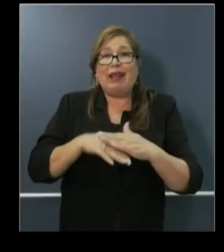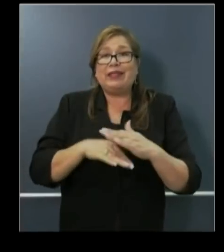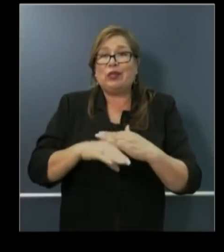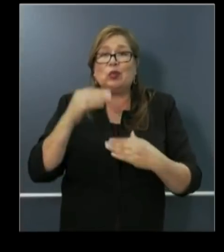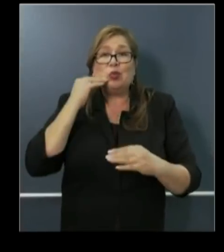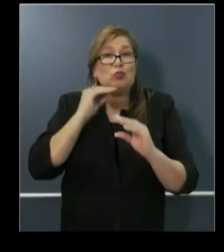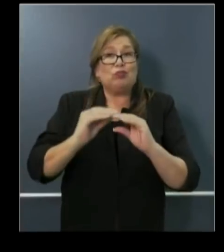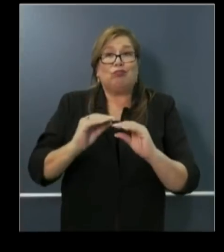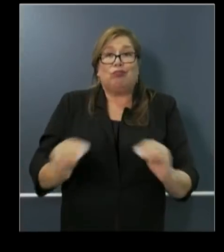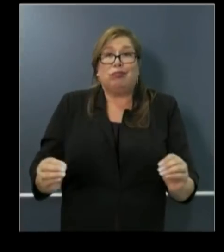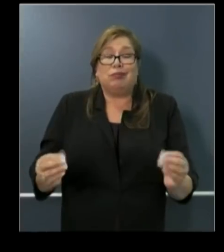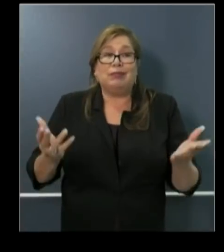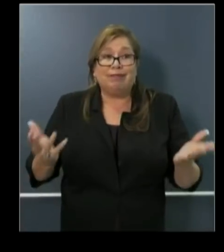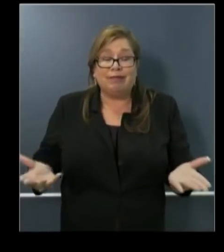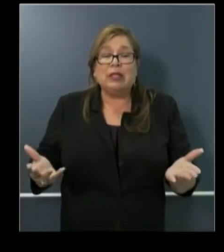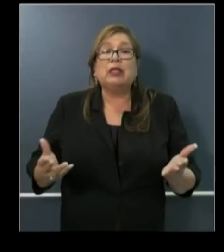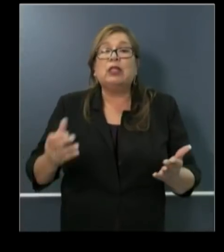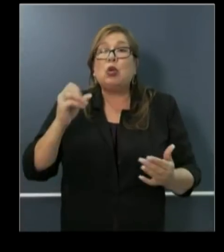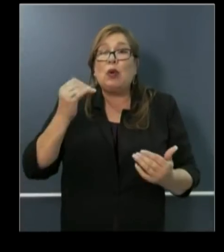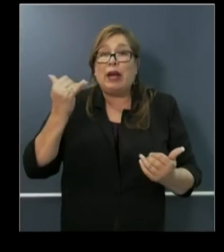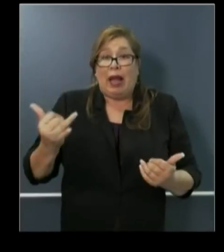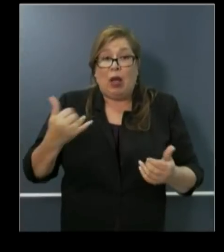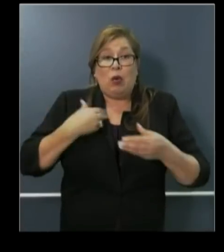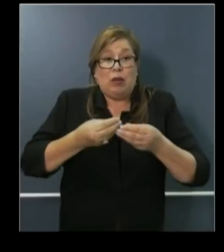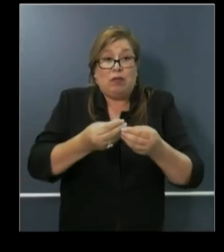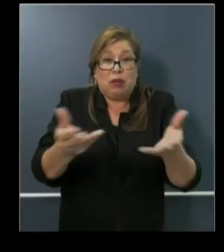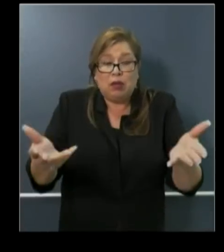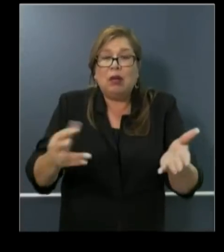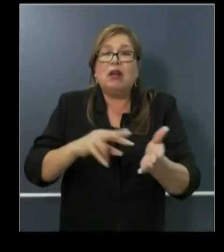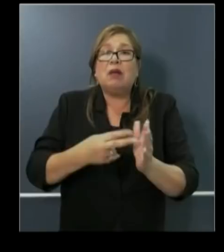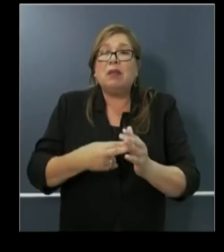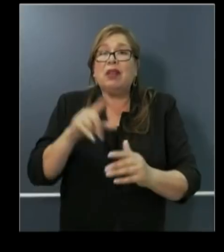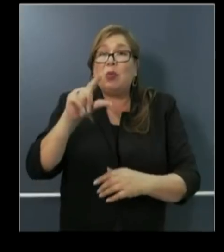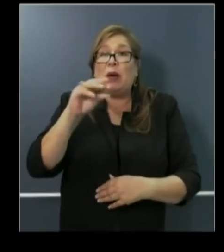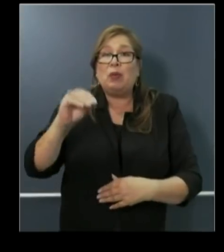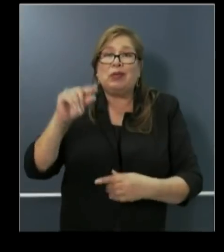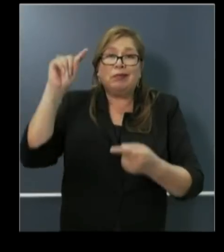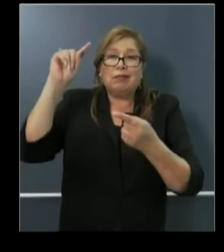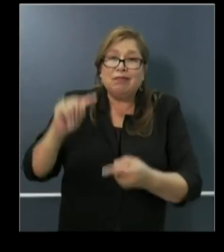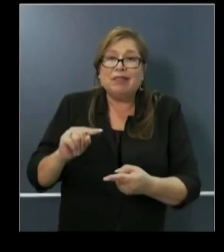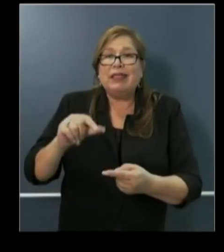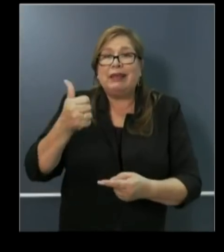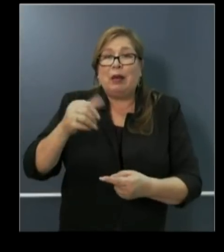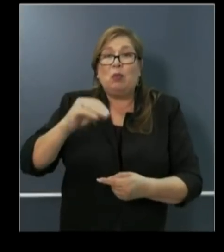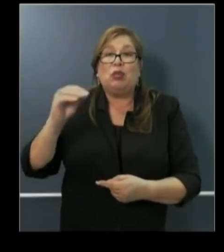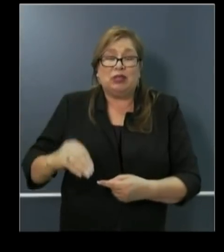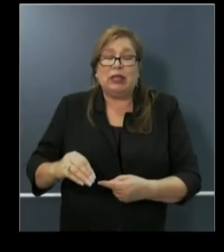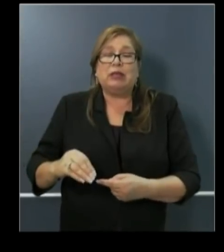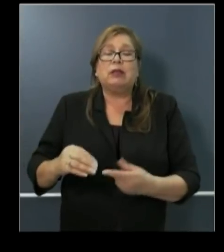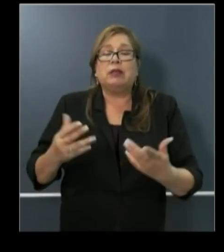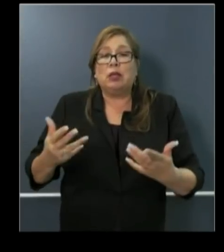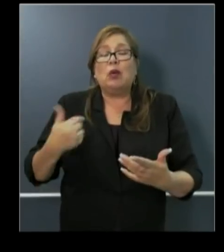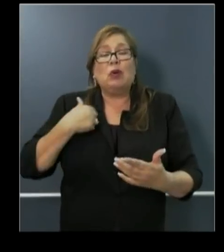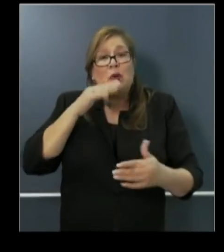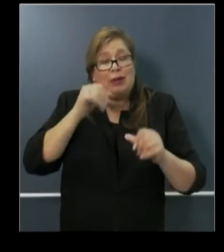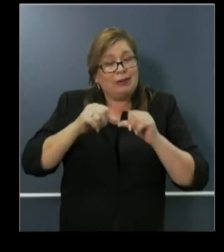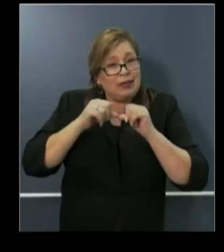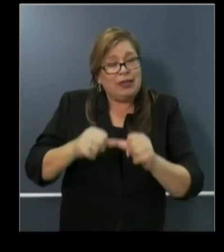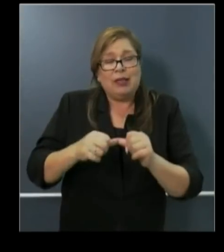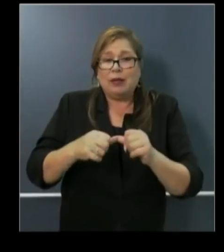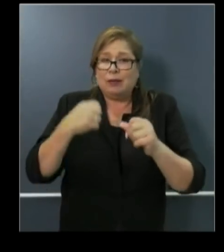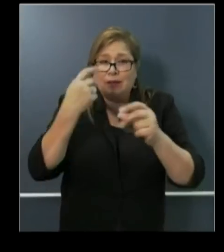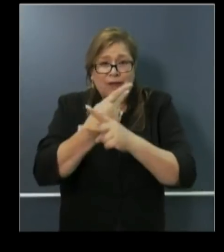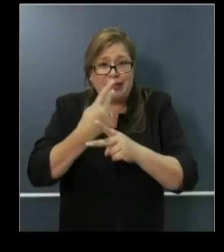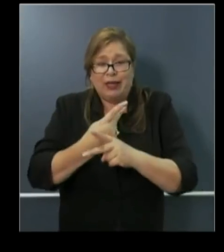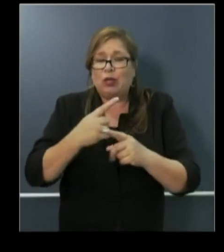probably cutting that by more than half at this point, and we'll continue to try